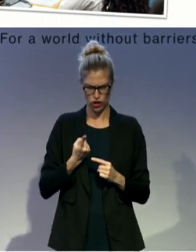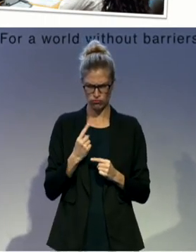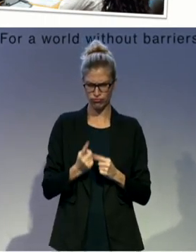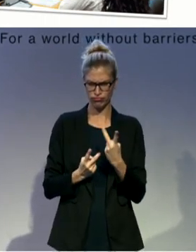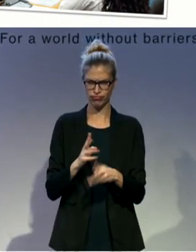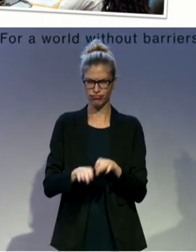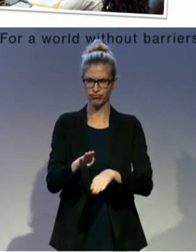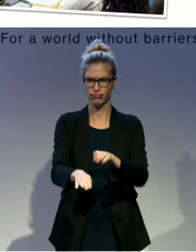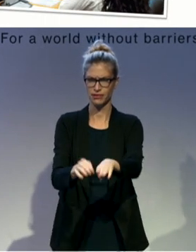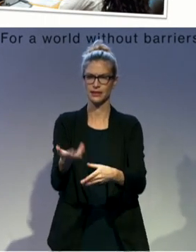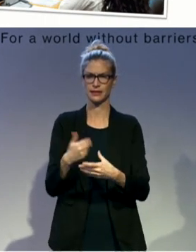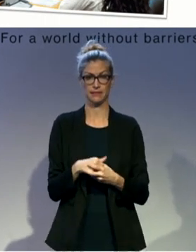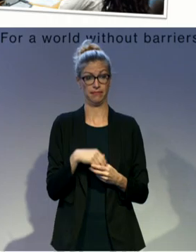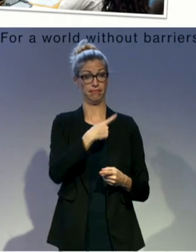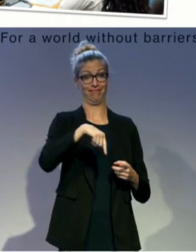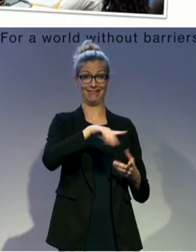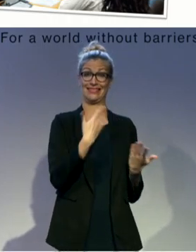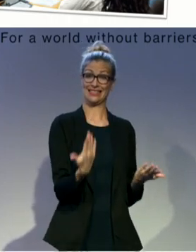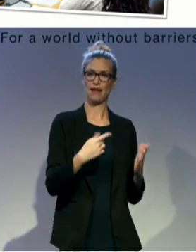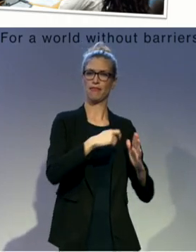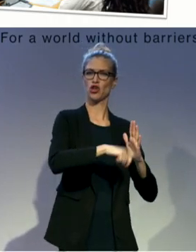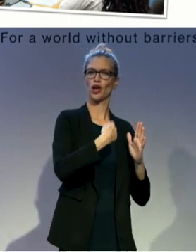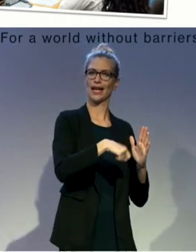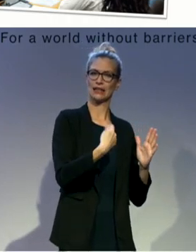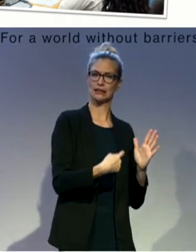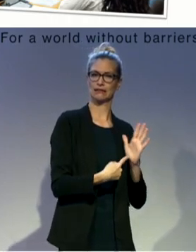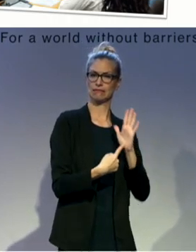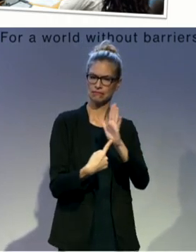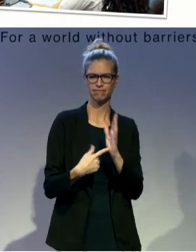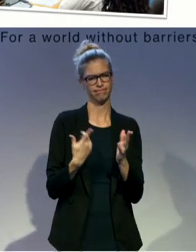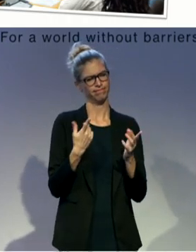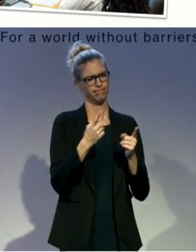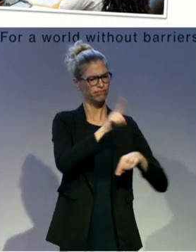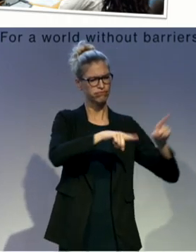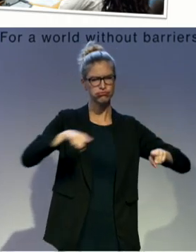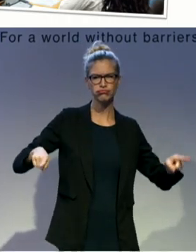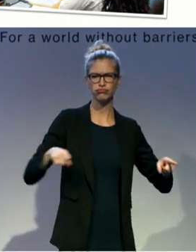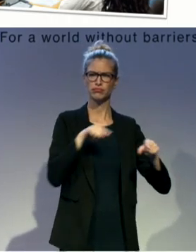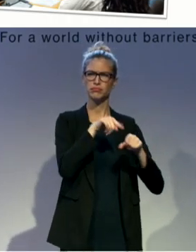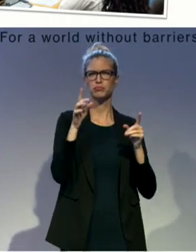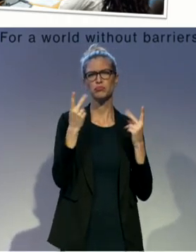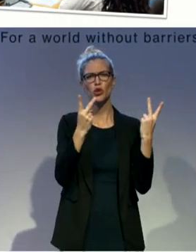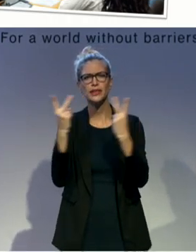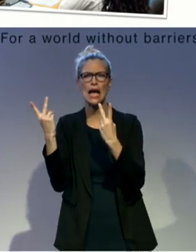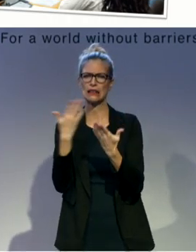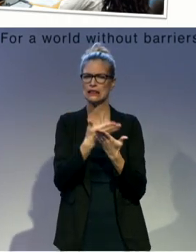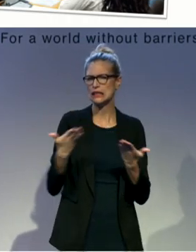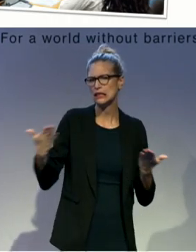some very important things. Almost all of the main